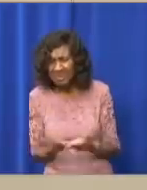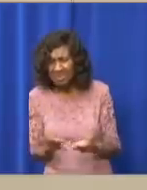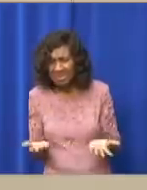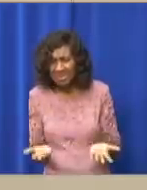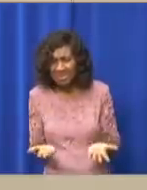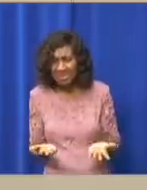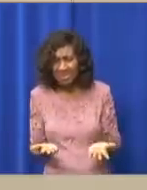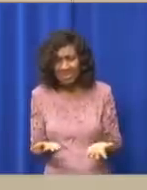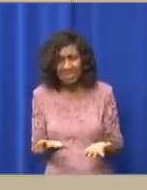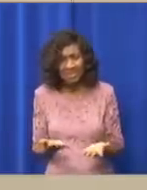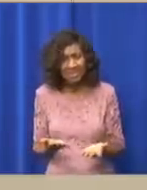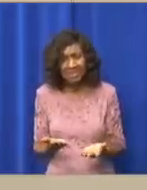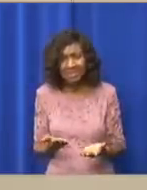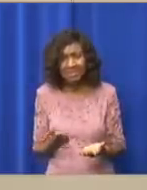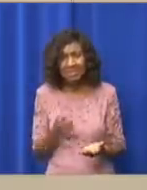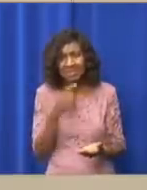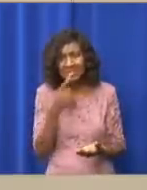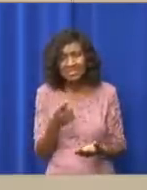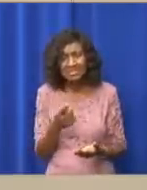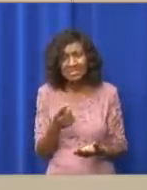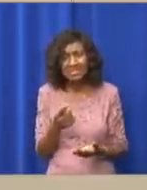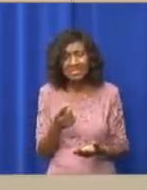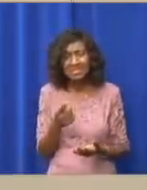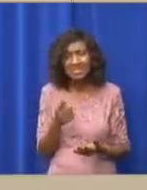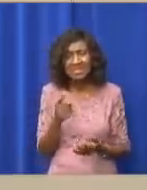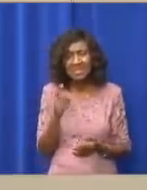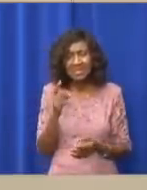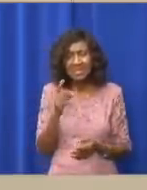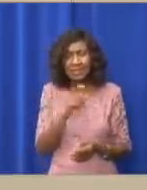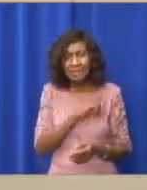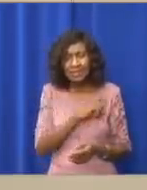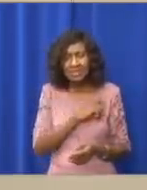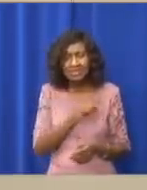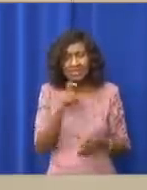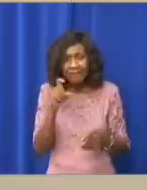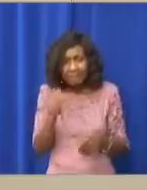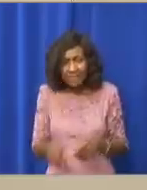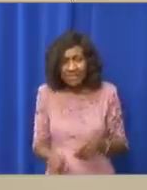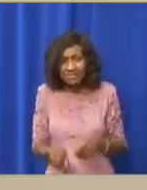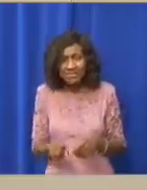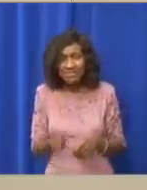or not. They need to be able to discern very swiftly,